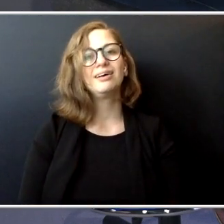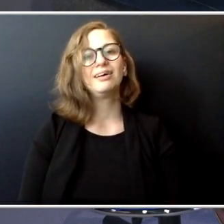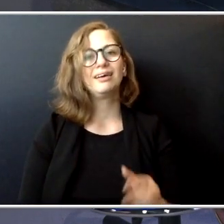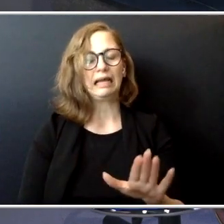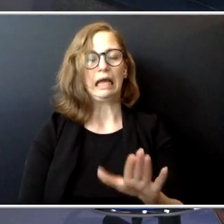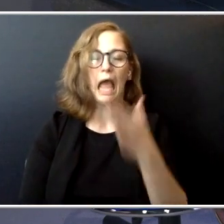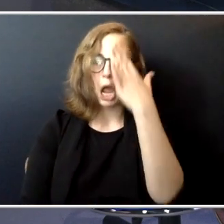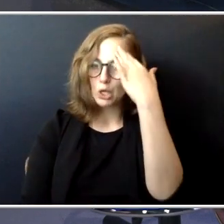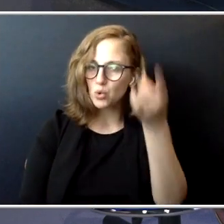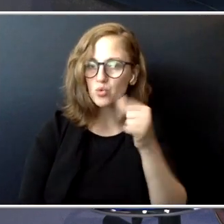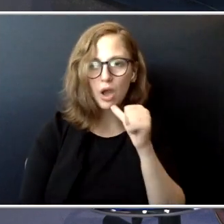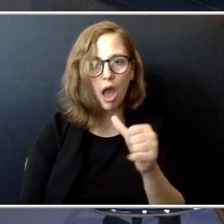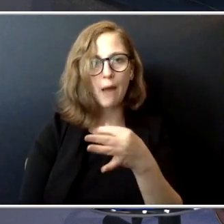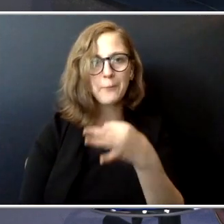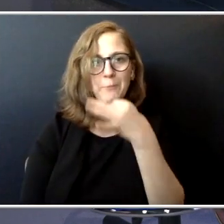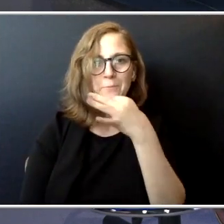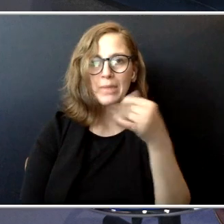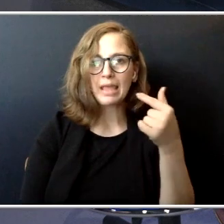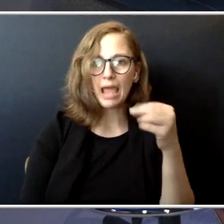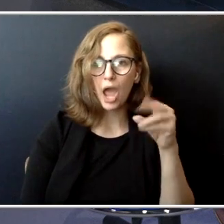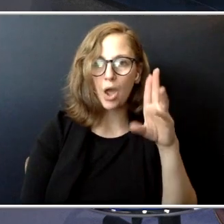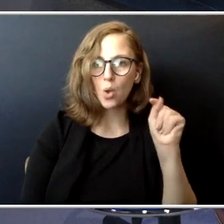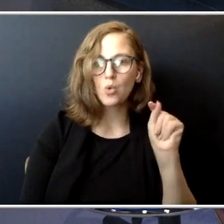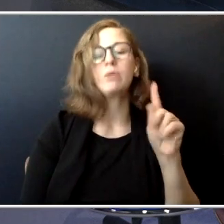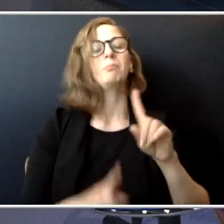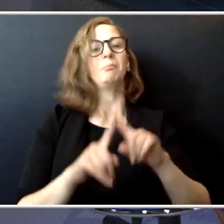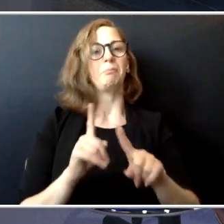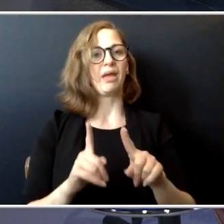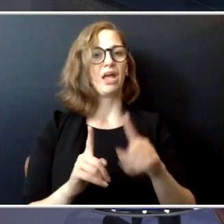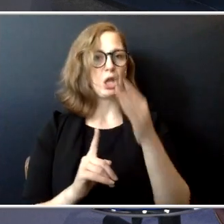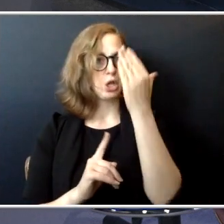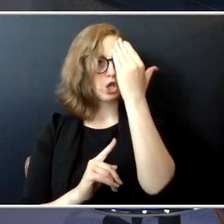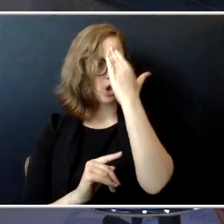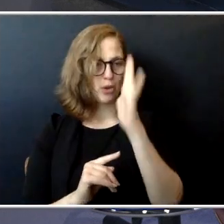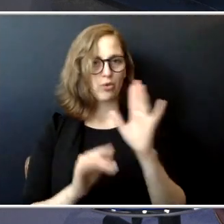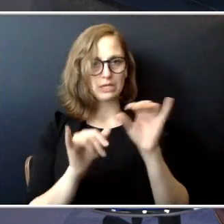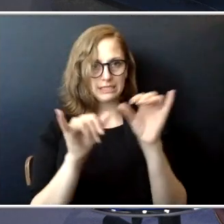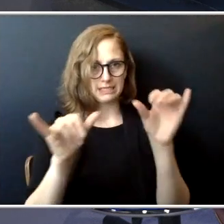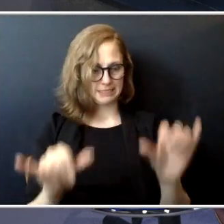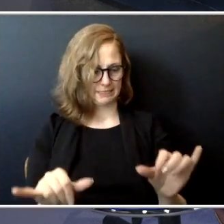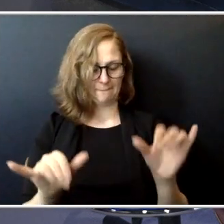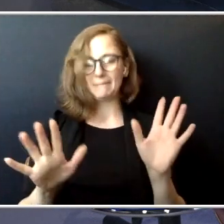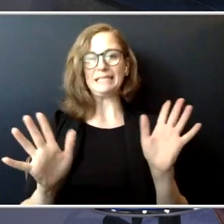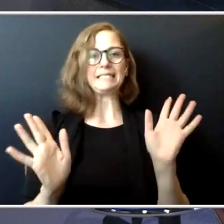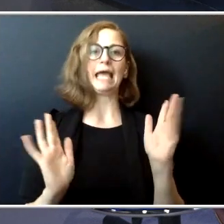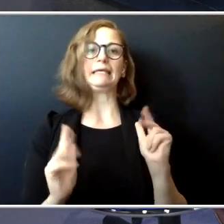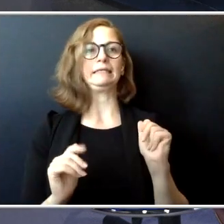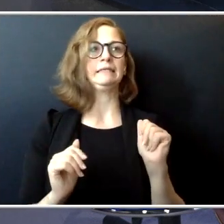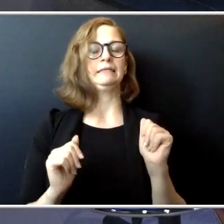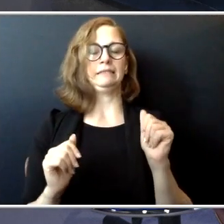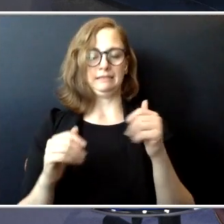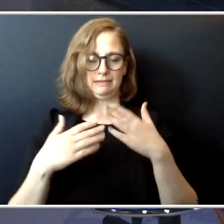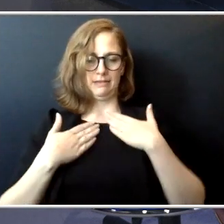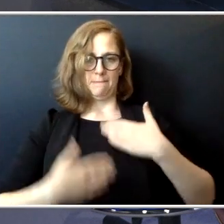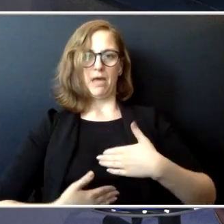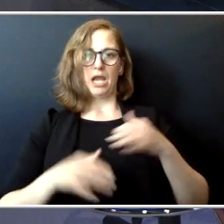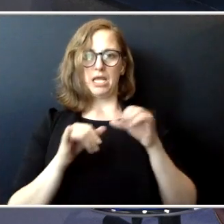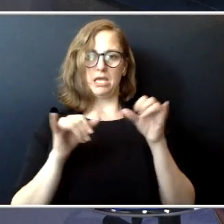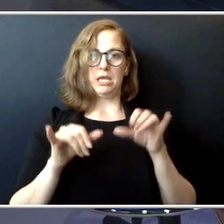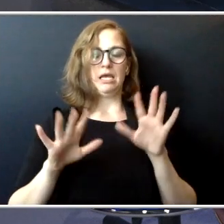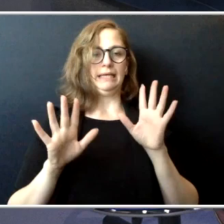Dr. Bushek, but do you think, knowing your system is like a delicate chemistry set, do you think surgery might have